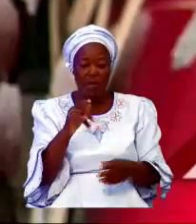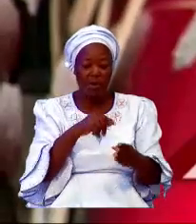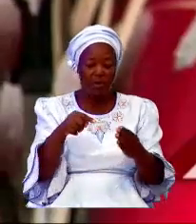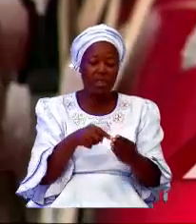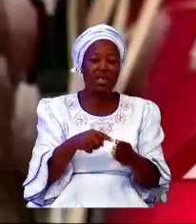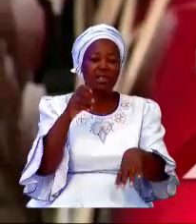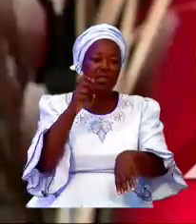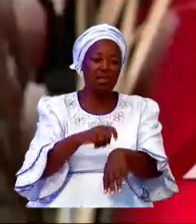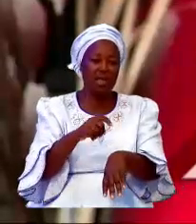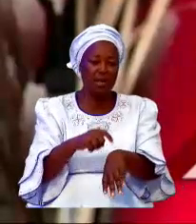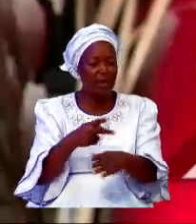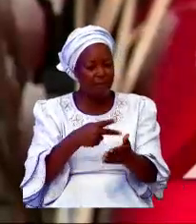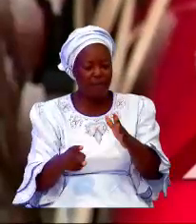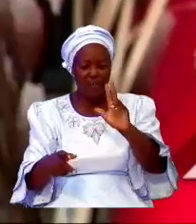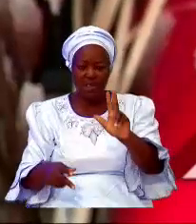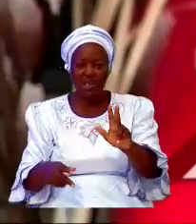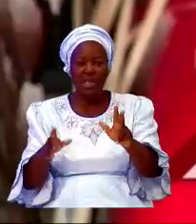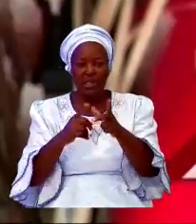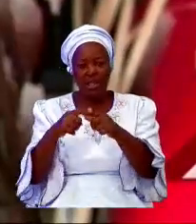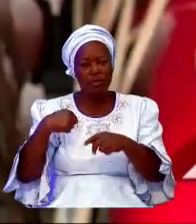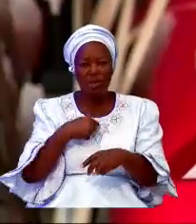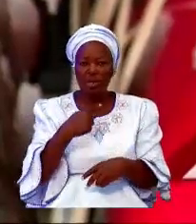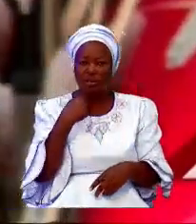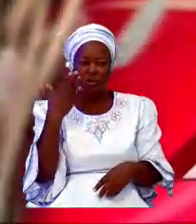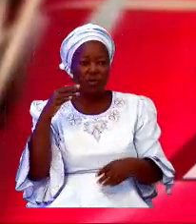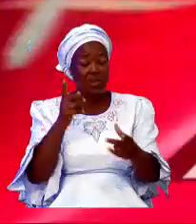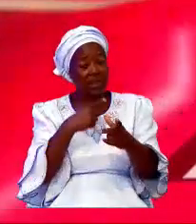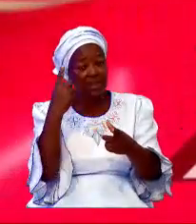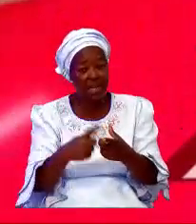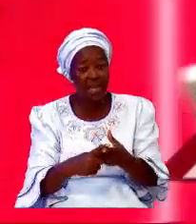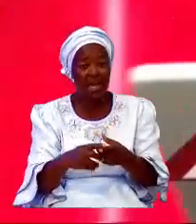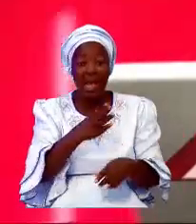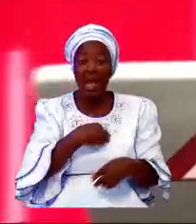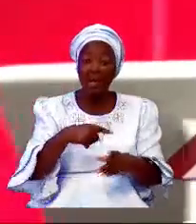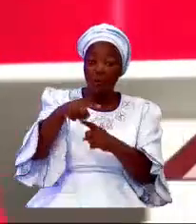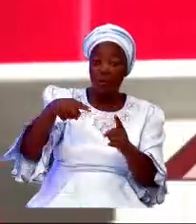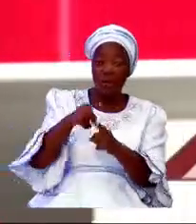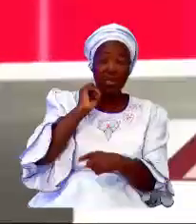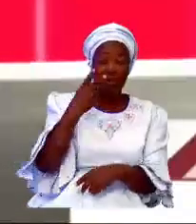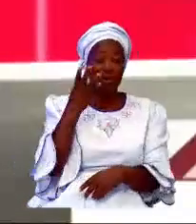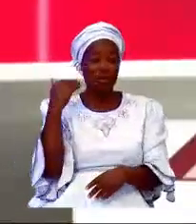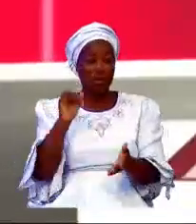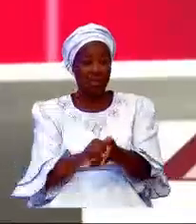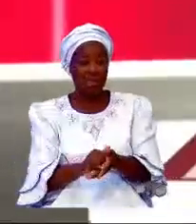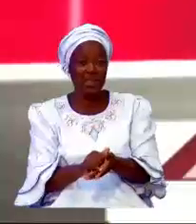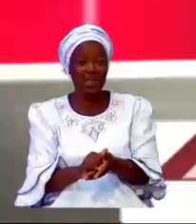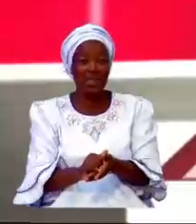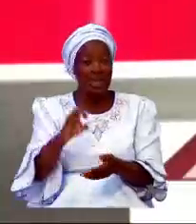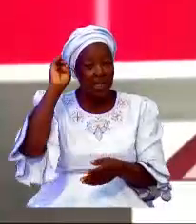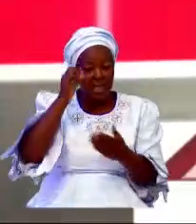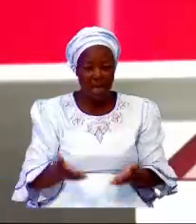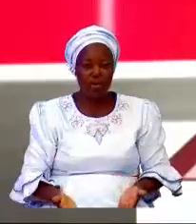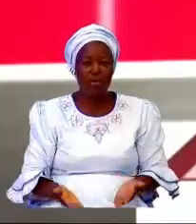tomorrow about this time. In verse 3, and they were told, then